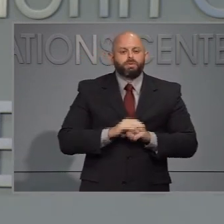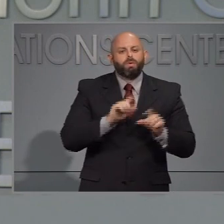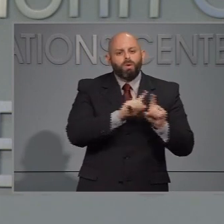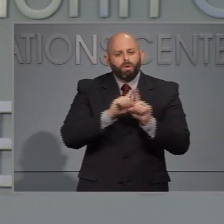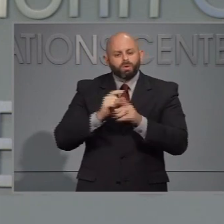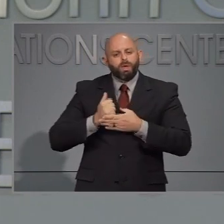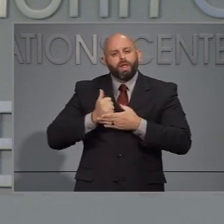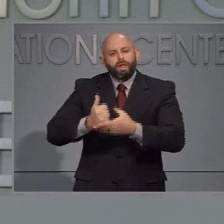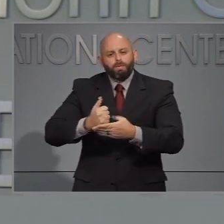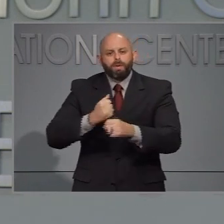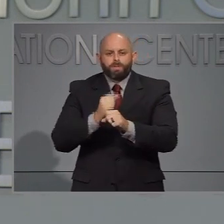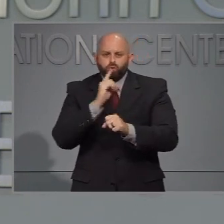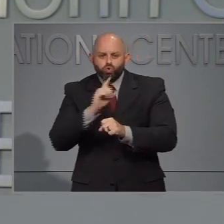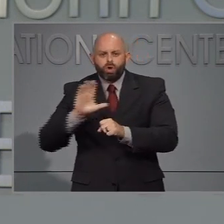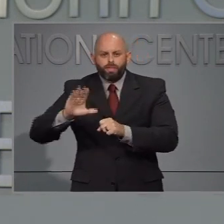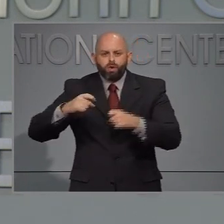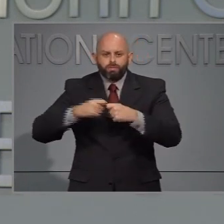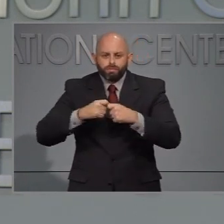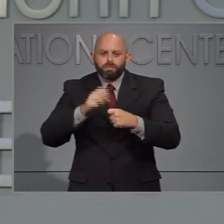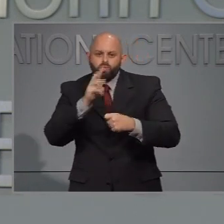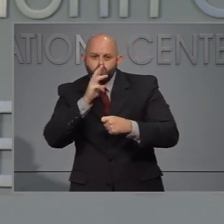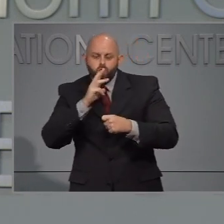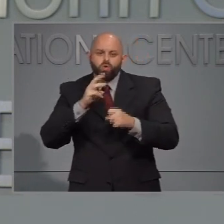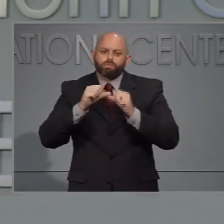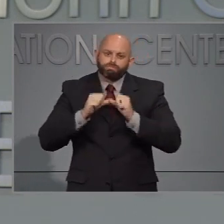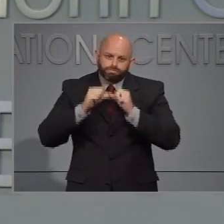their utilities can remain viable.